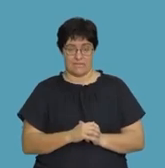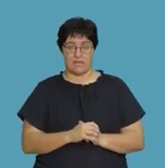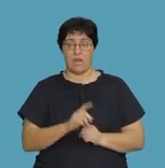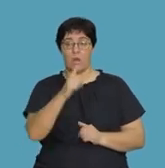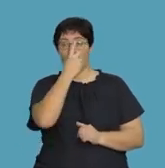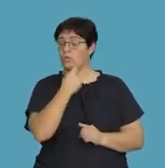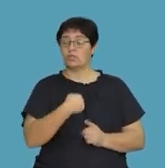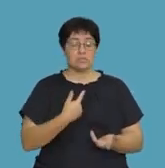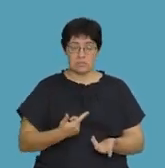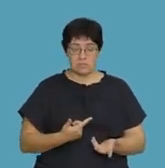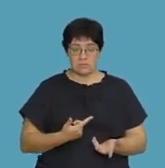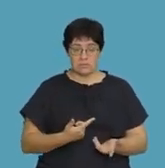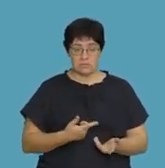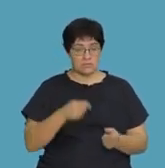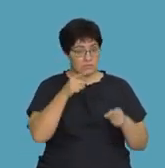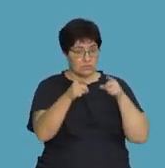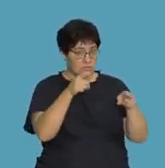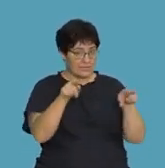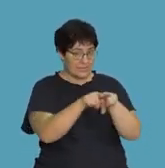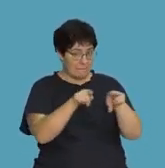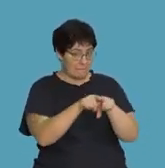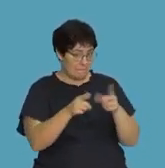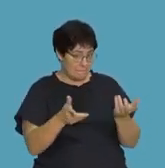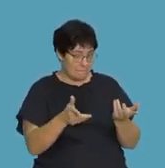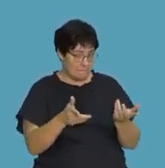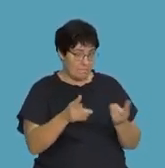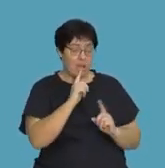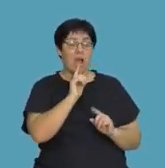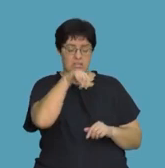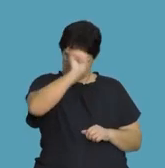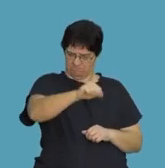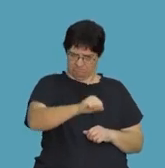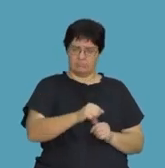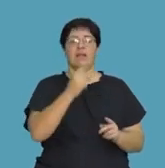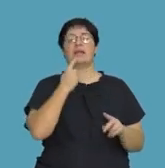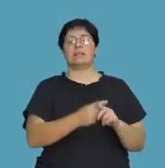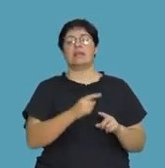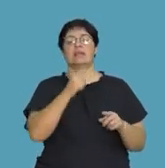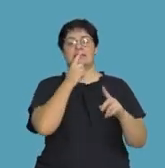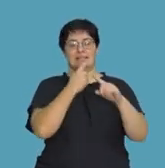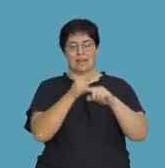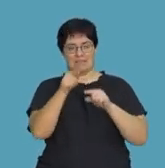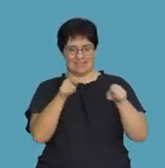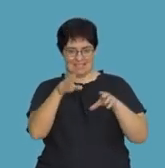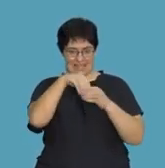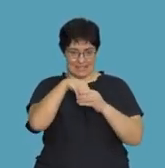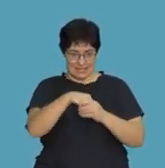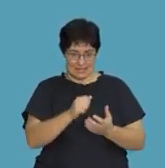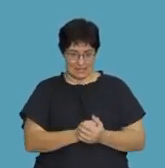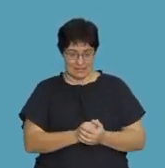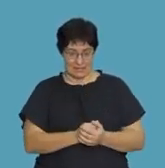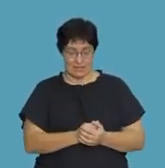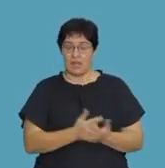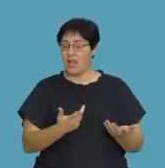question you must ask yourself is, are my radicals the same? If your answer is yes, then you can multiply what is inside